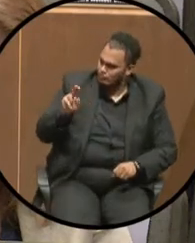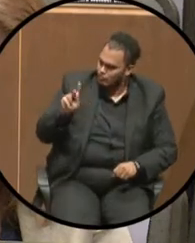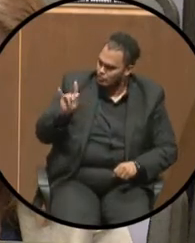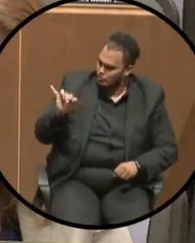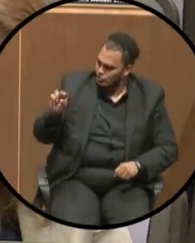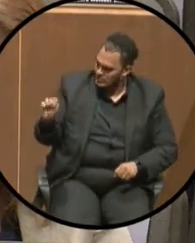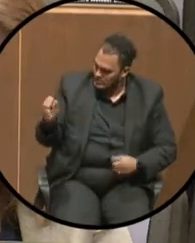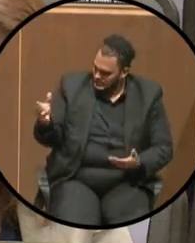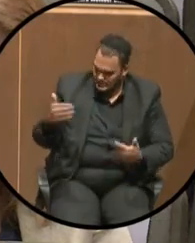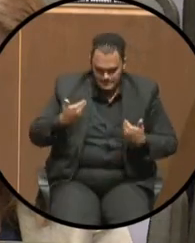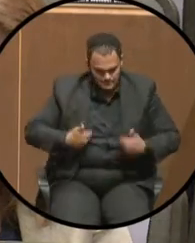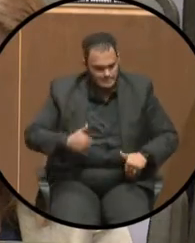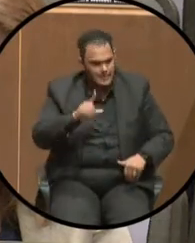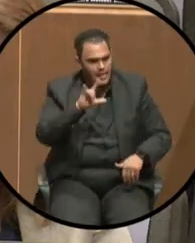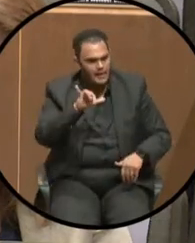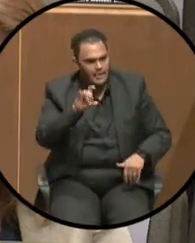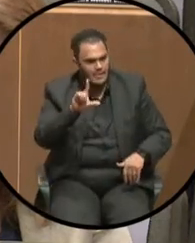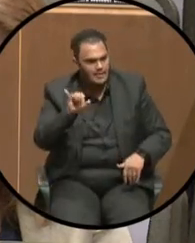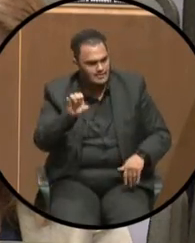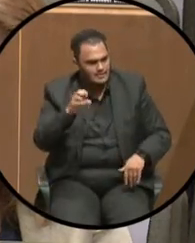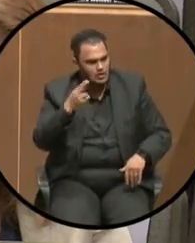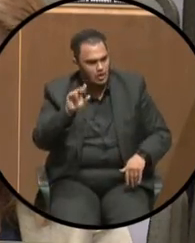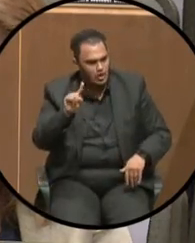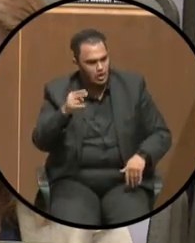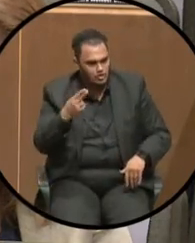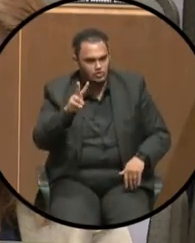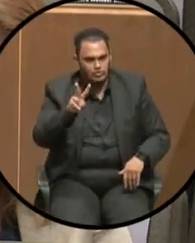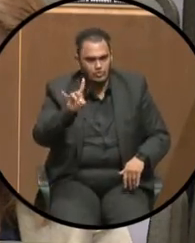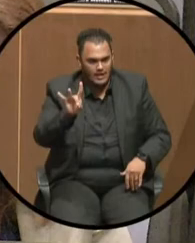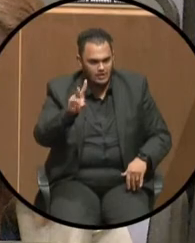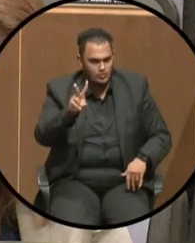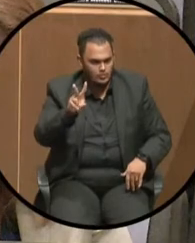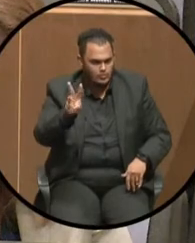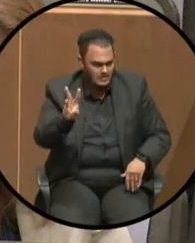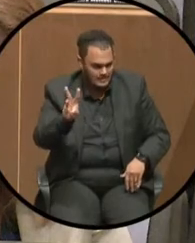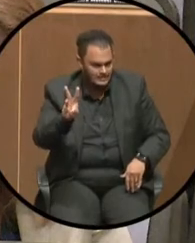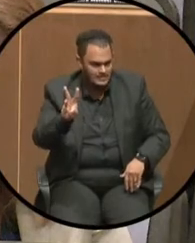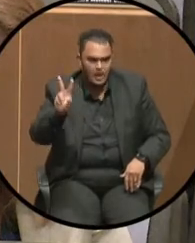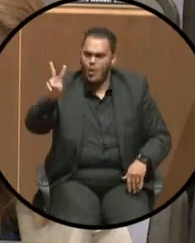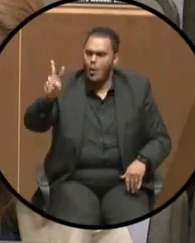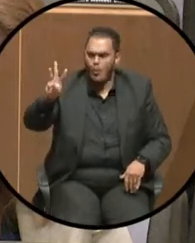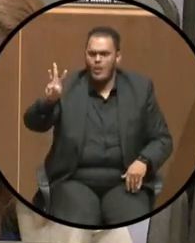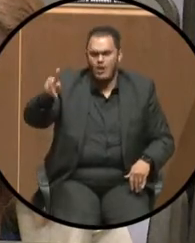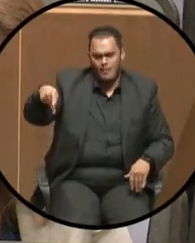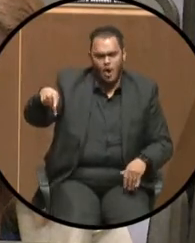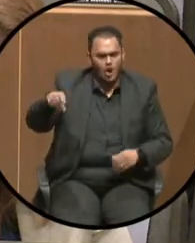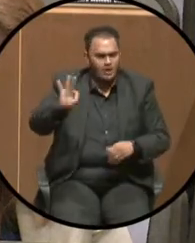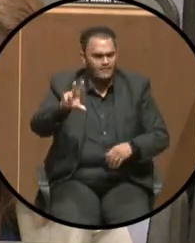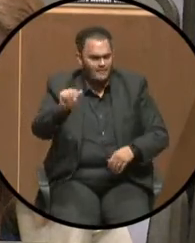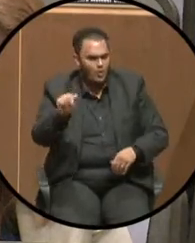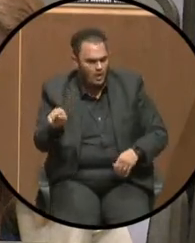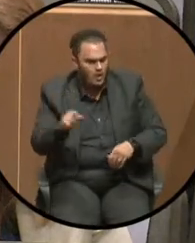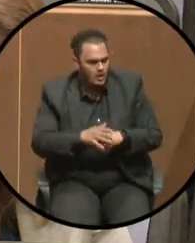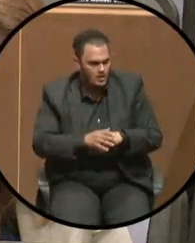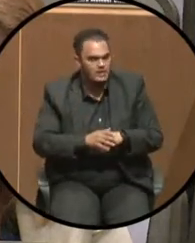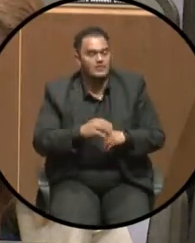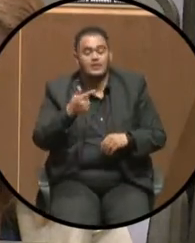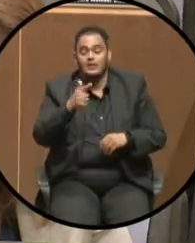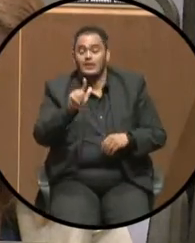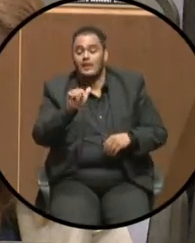name is Wesley Hodge. I live at 2826 Fitzsooth Drive, which is in Winter Park, Florida. Ms. Gallo, it's in your